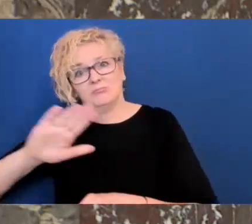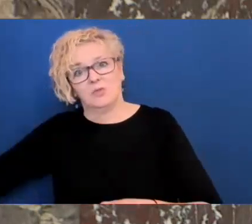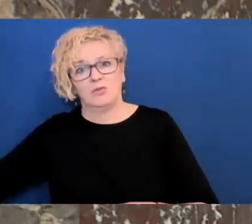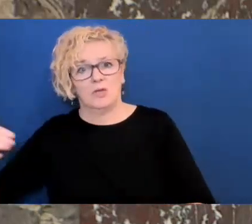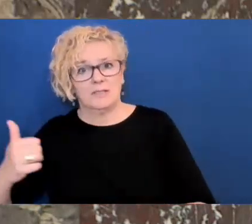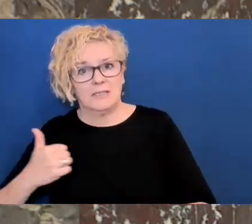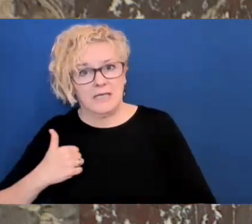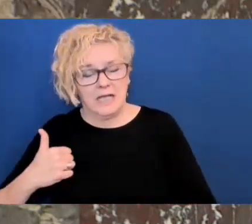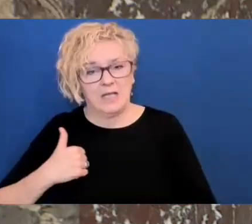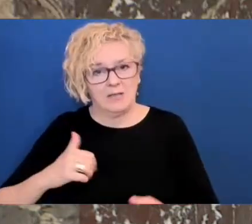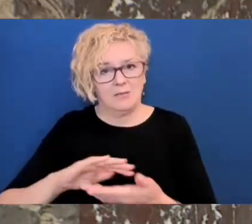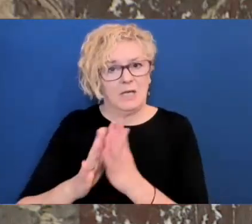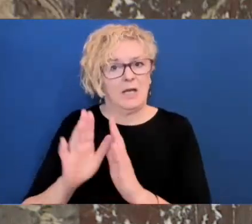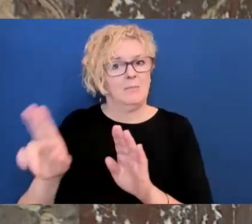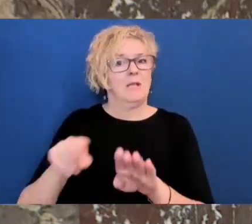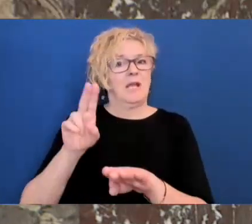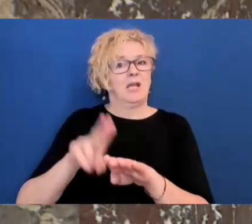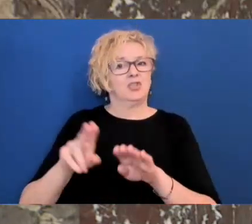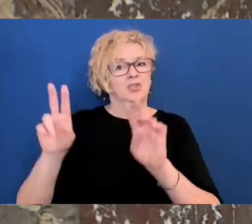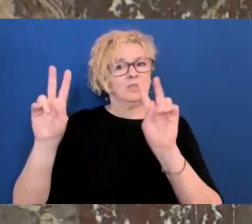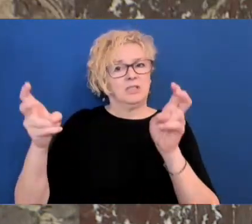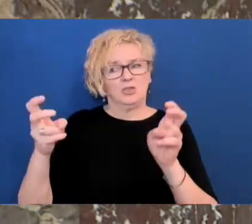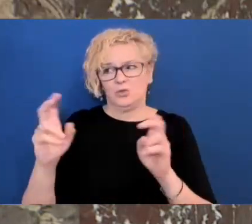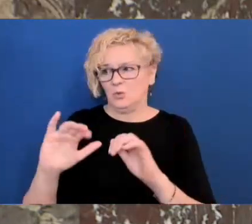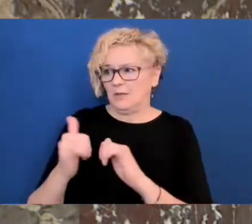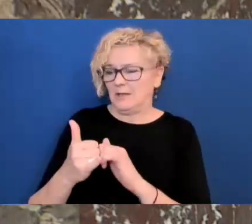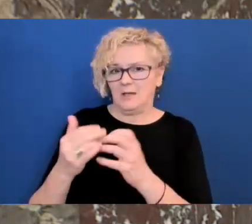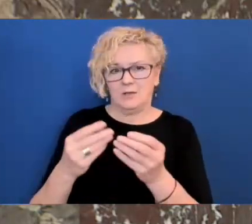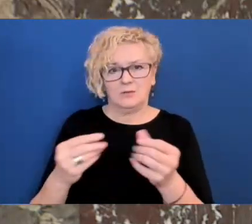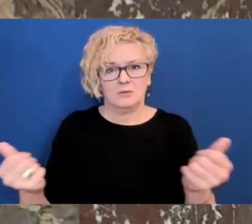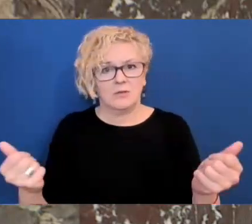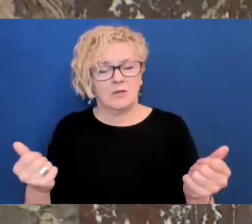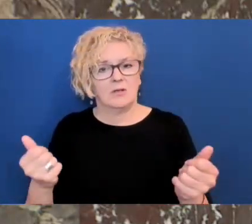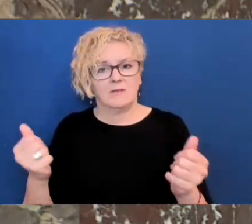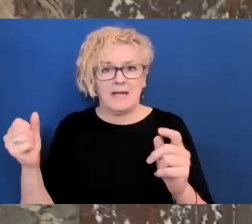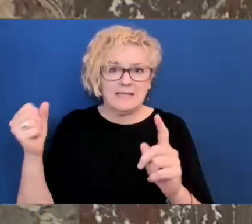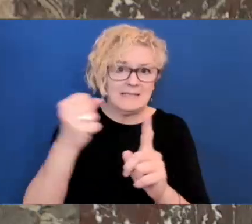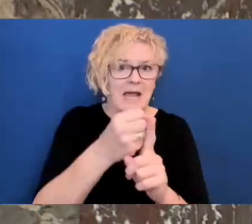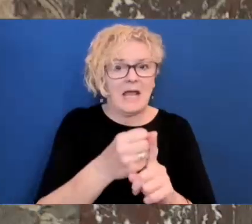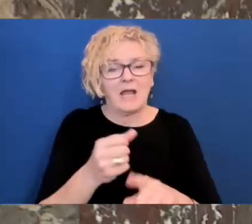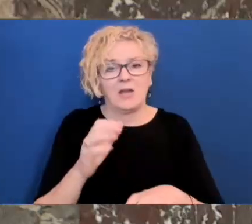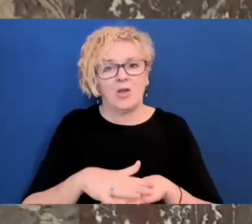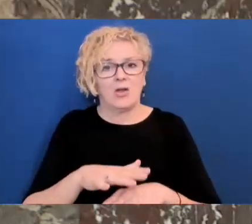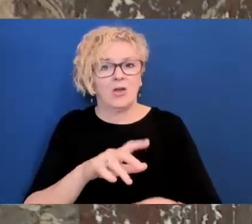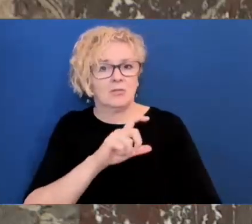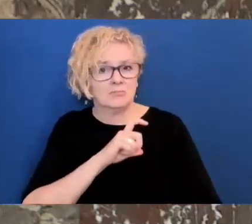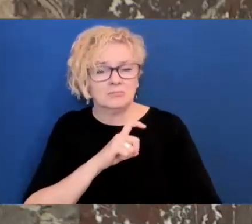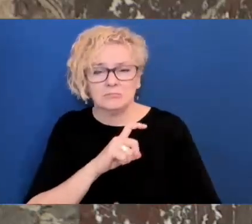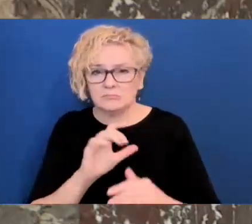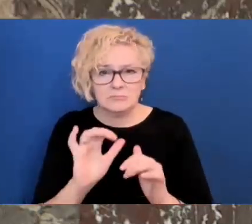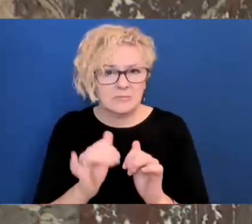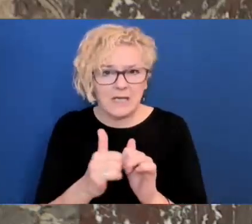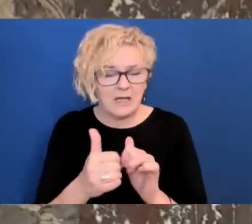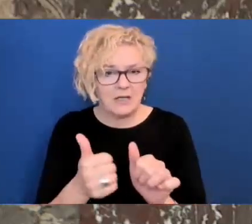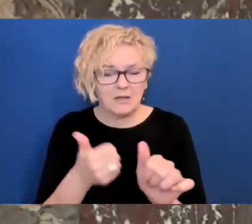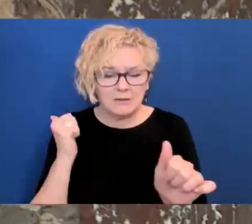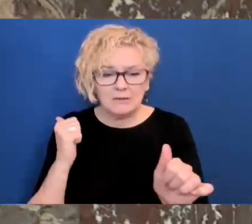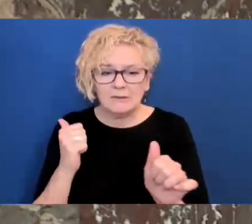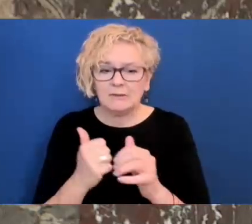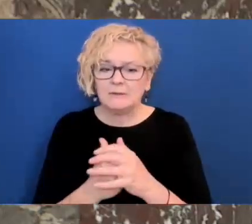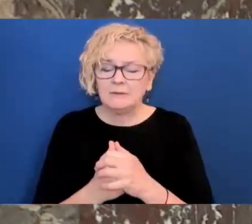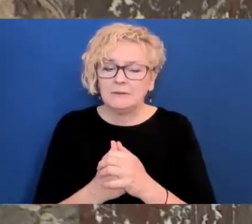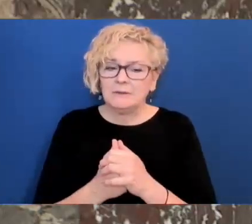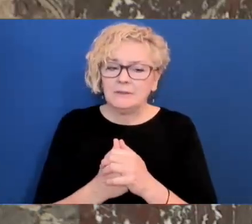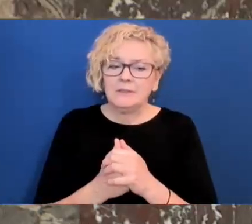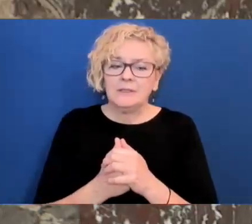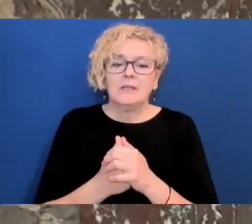with. And in particular, this incident led to significant changes around